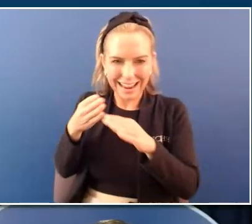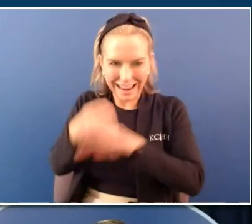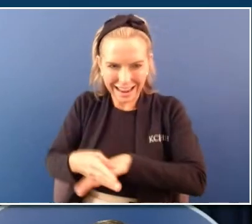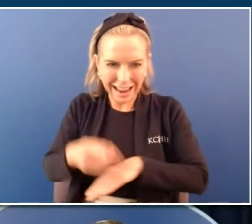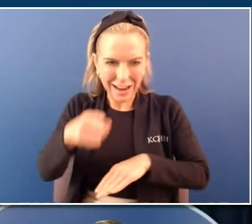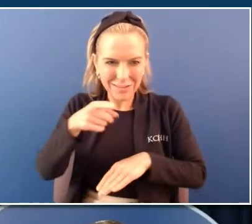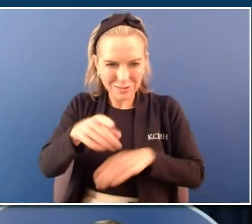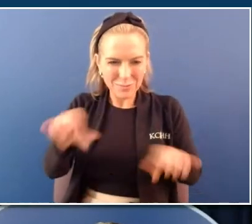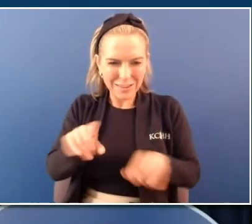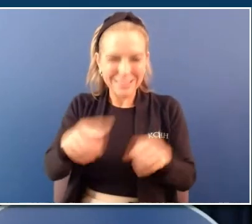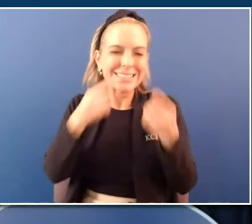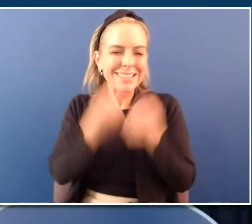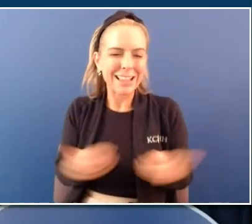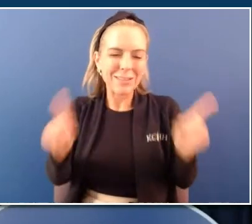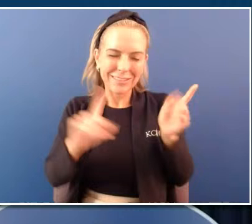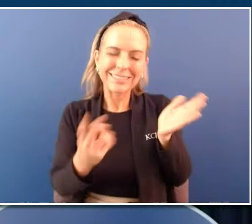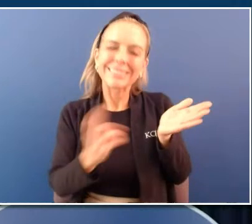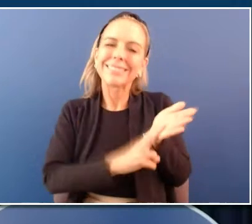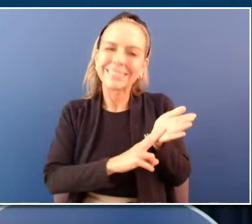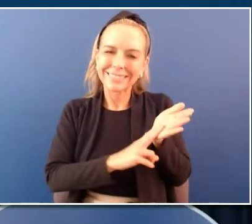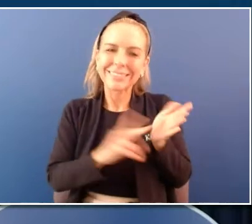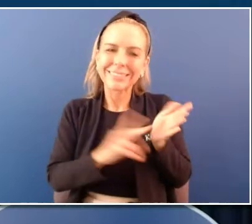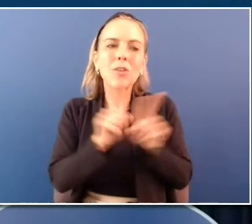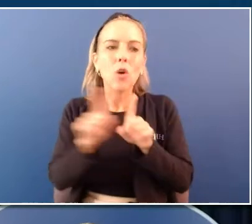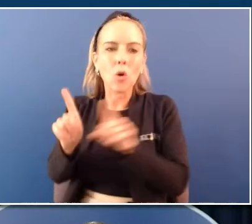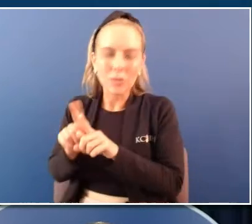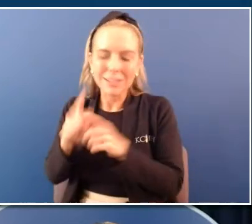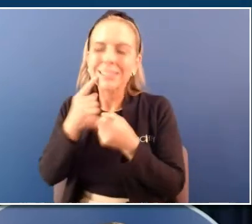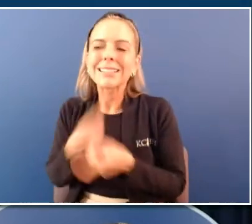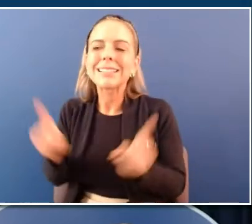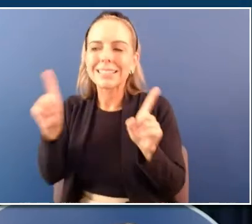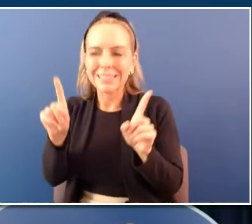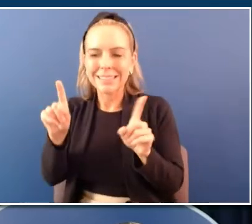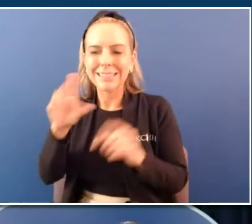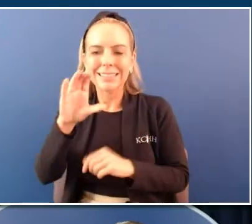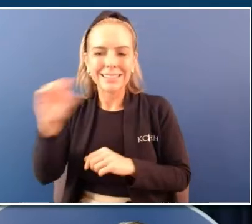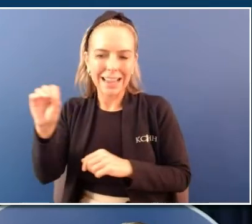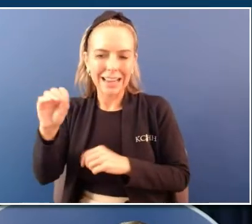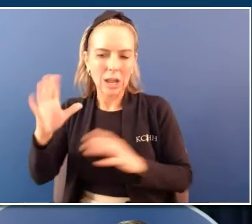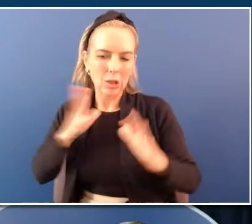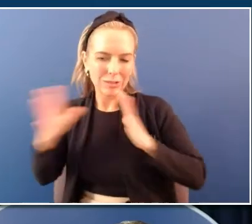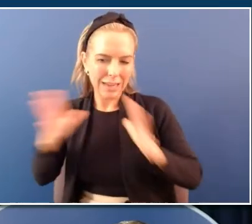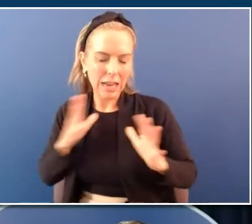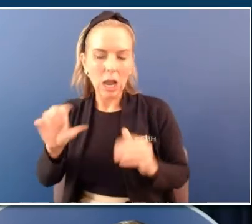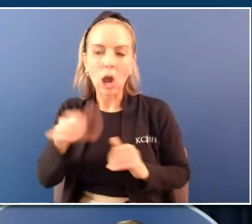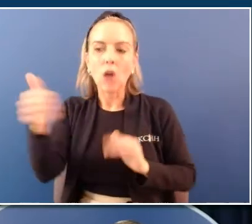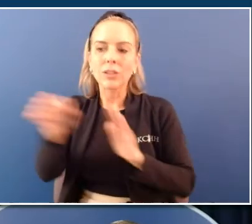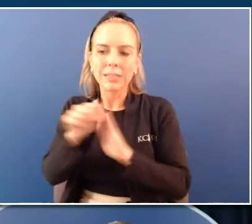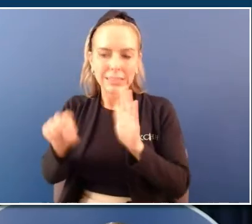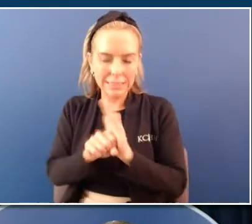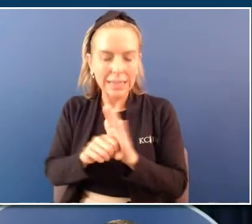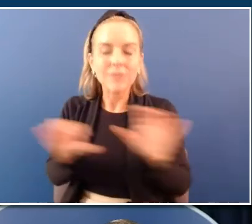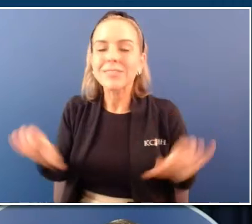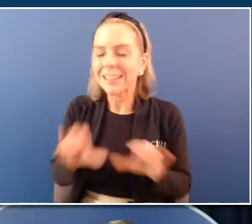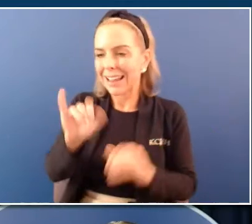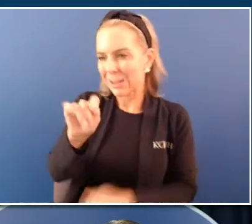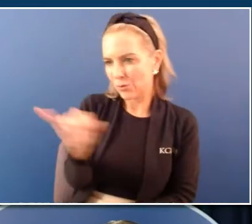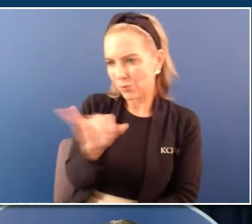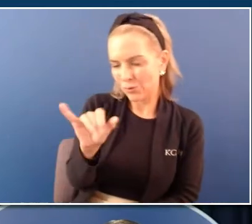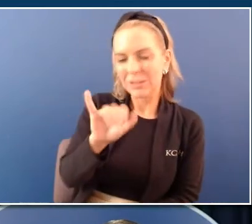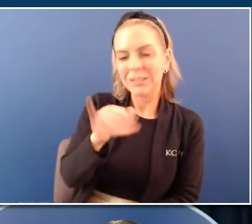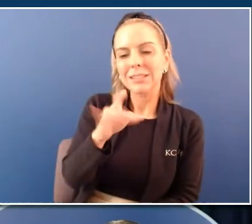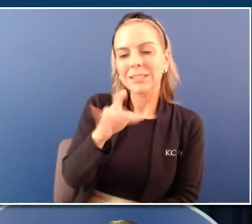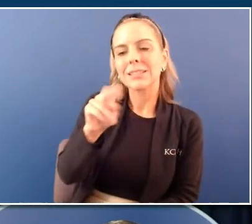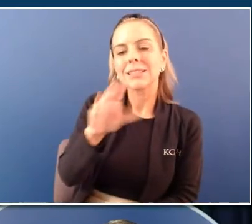declaration to also declare it a county holiday. Others in the state have done it. Jefferson County and